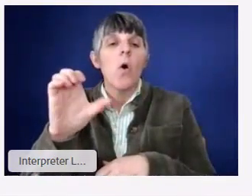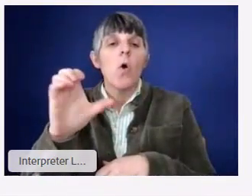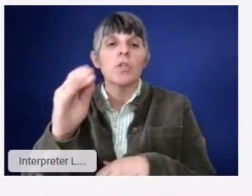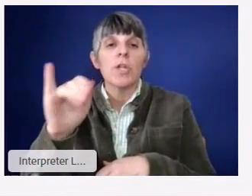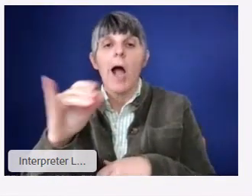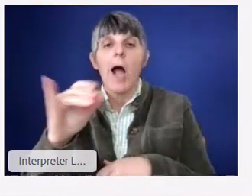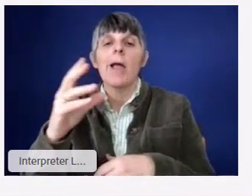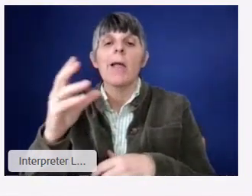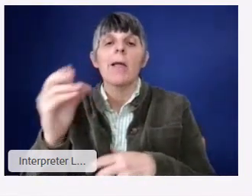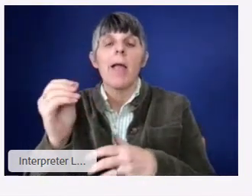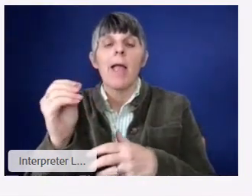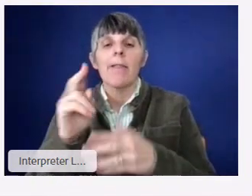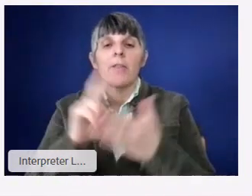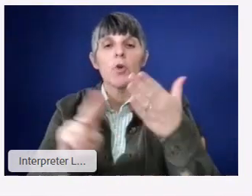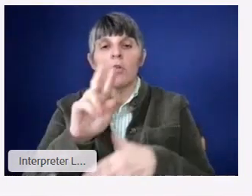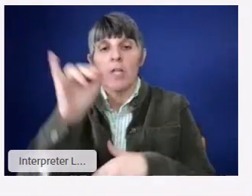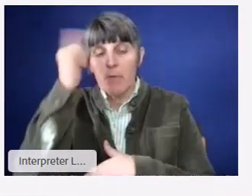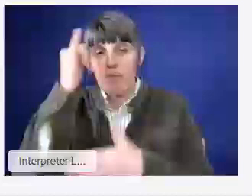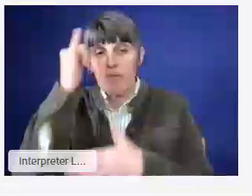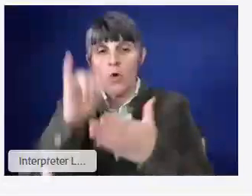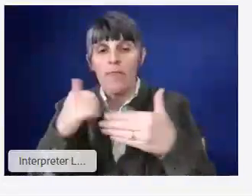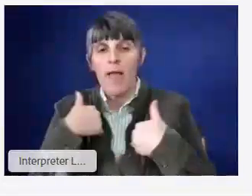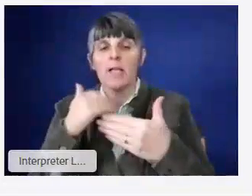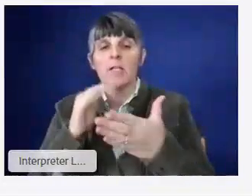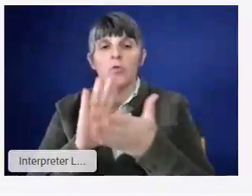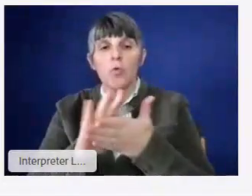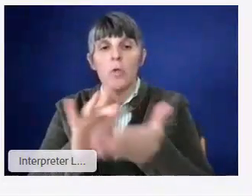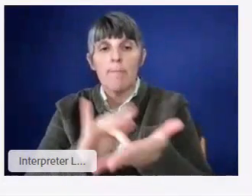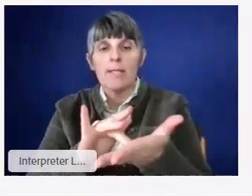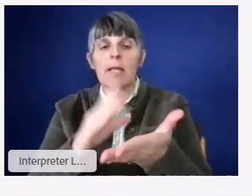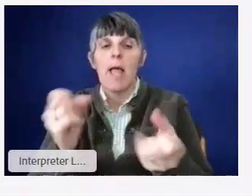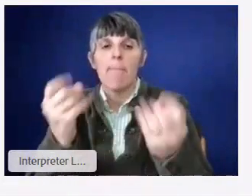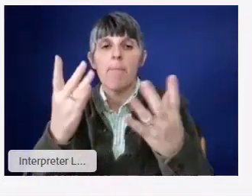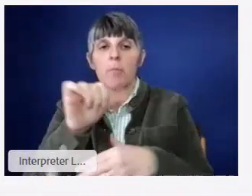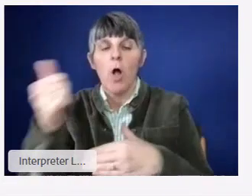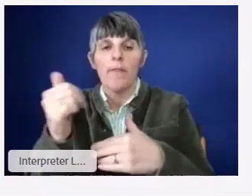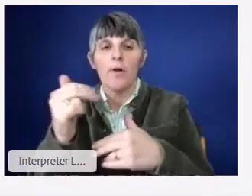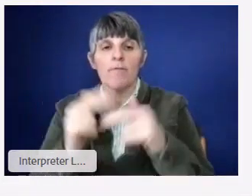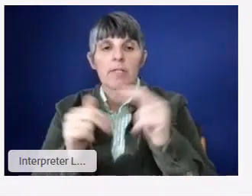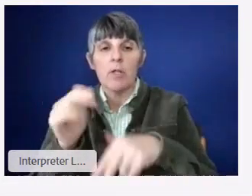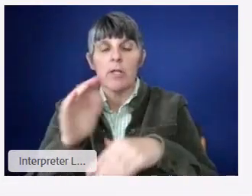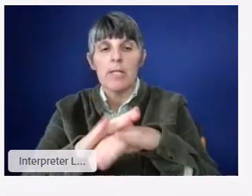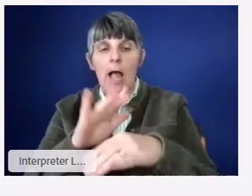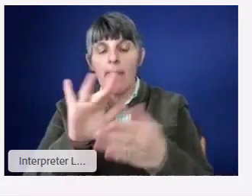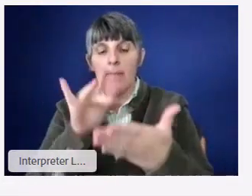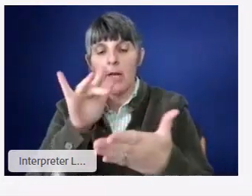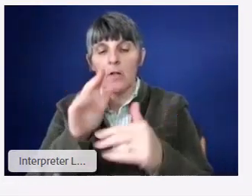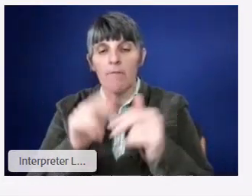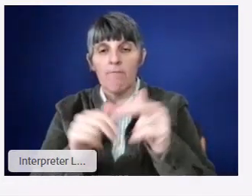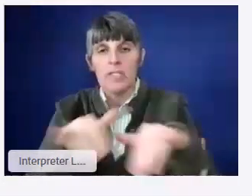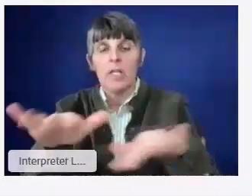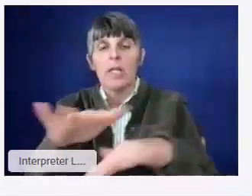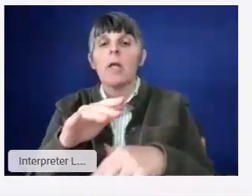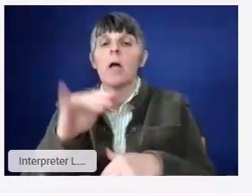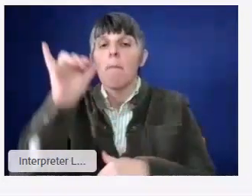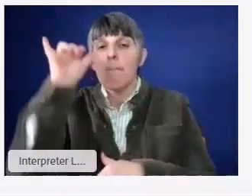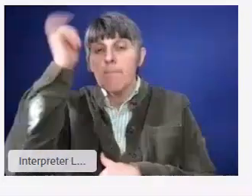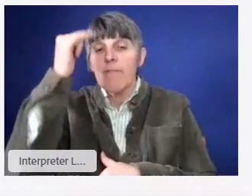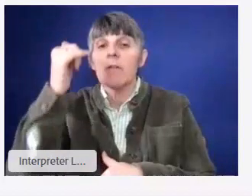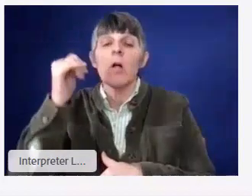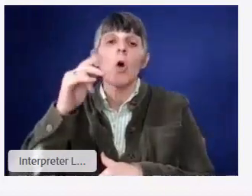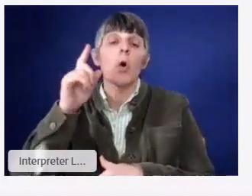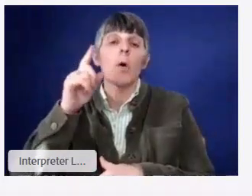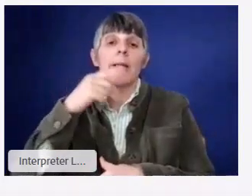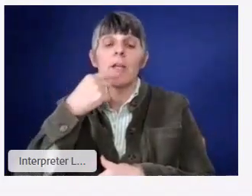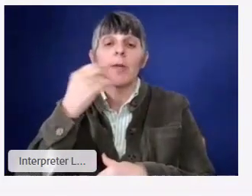the University at Buffalo, which has its School of Medicine and multiple other facilities on the medical campus, Buffalo Hearing and Speech Center, which